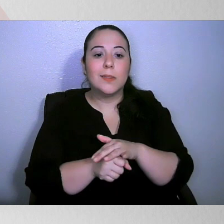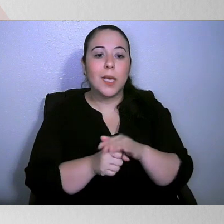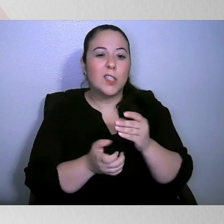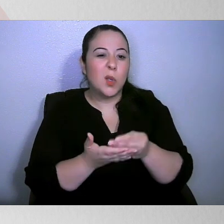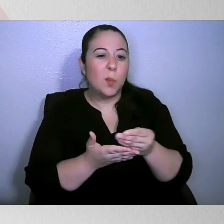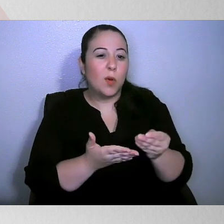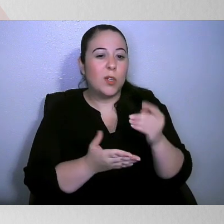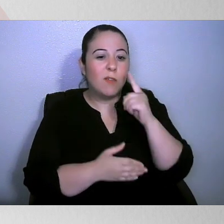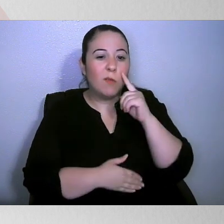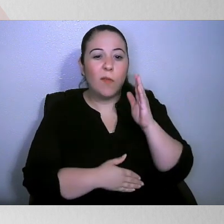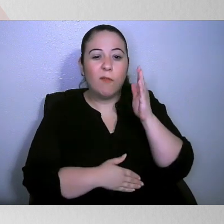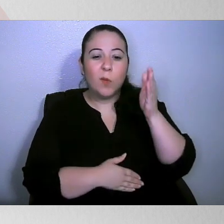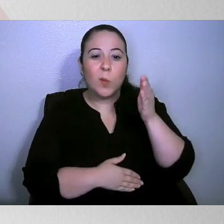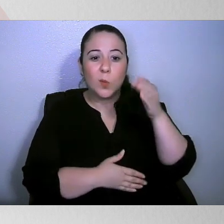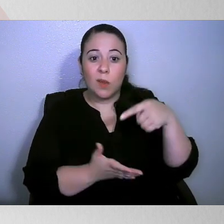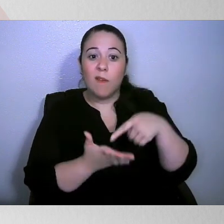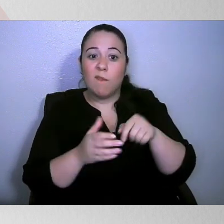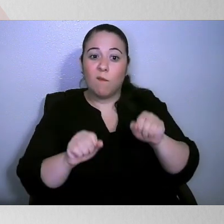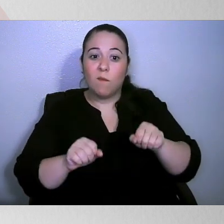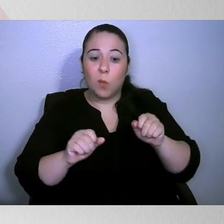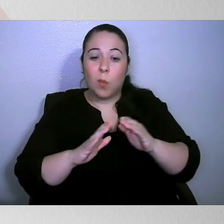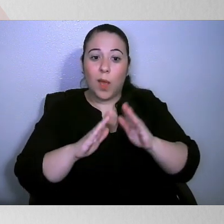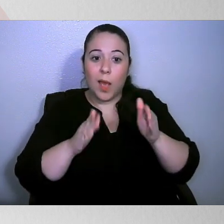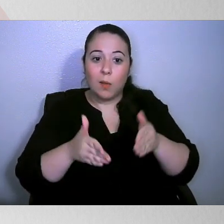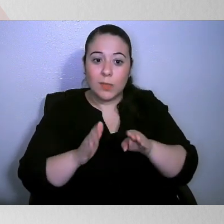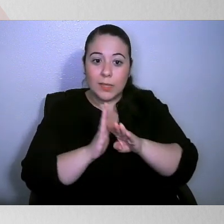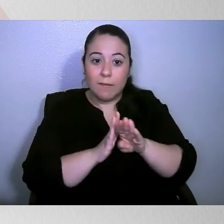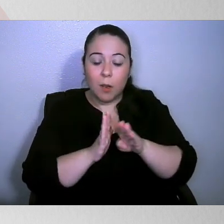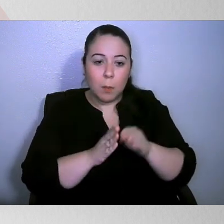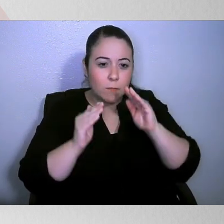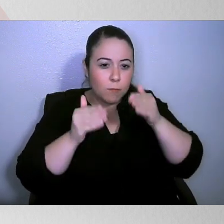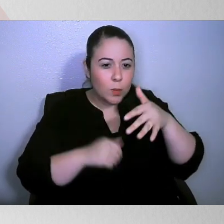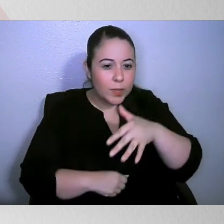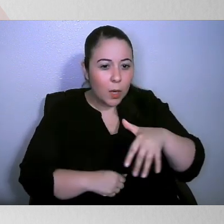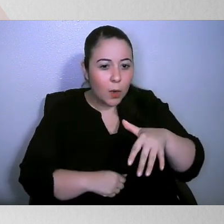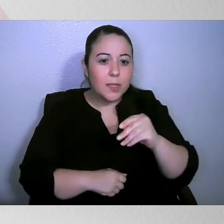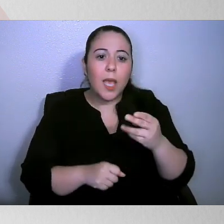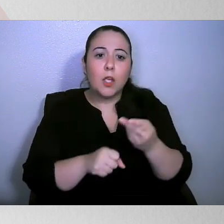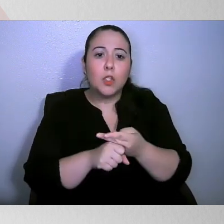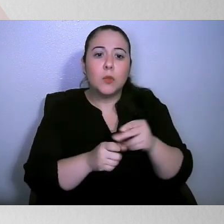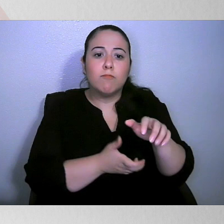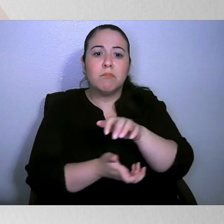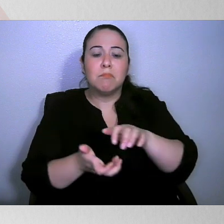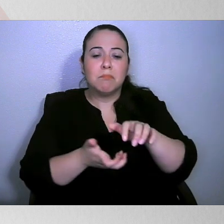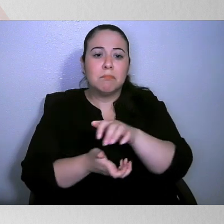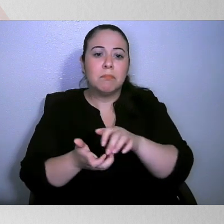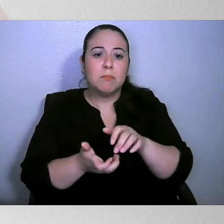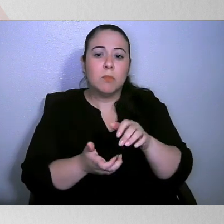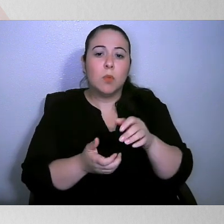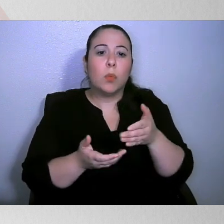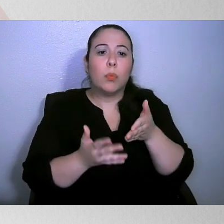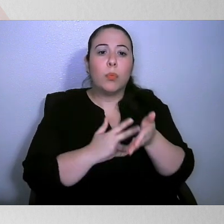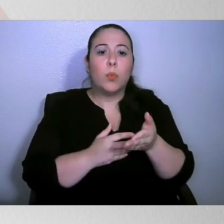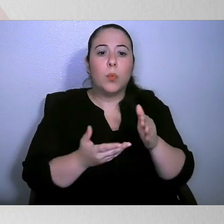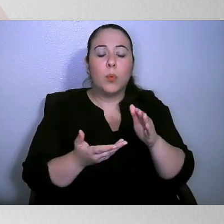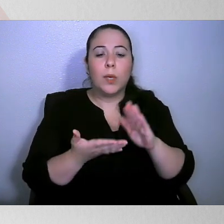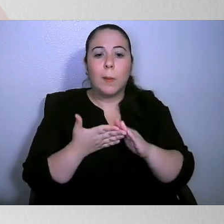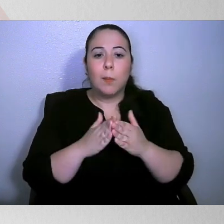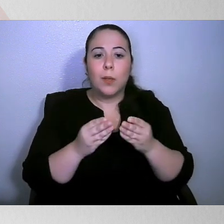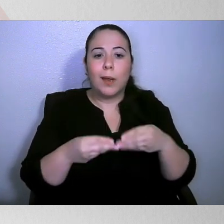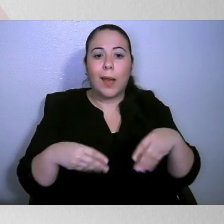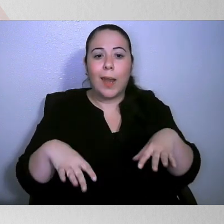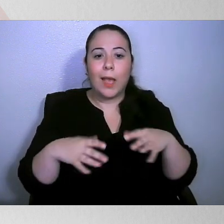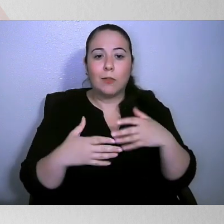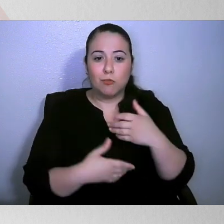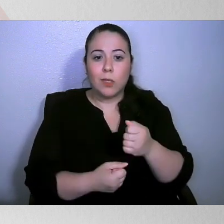affordable housing development that are in focus areas and along mixed-use corridors through the use of a community land trust and/or through partnership with the